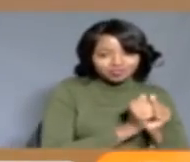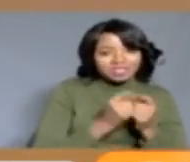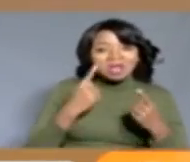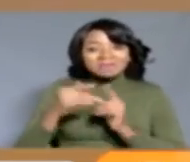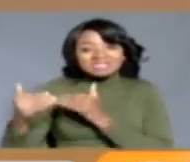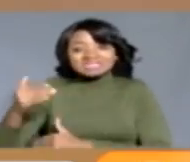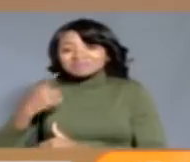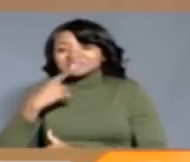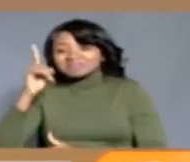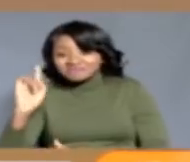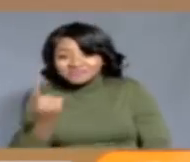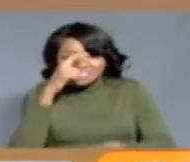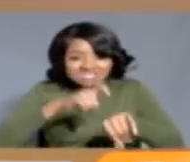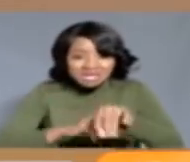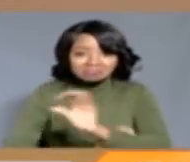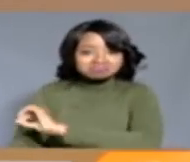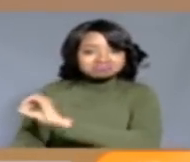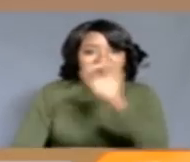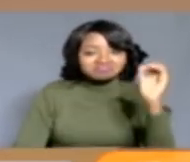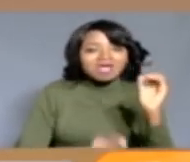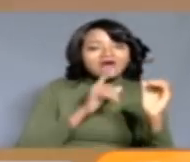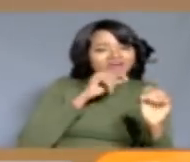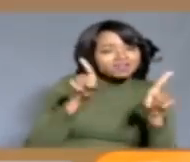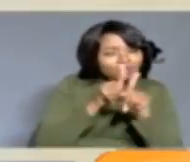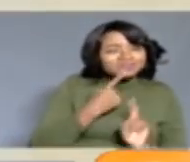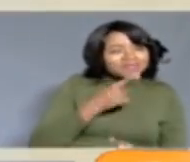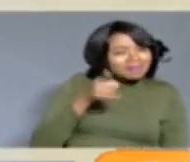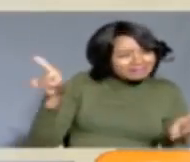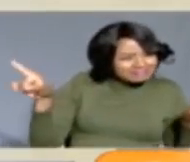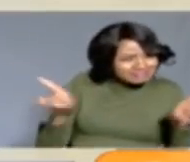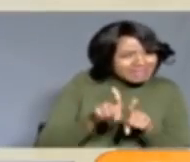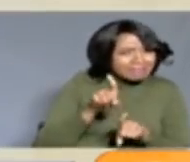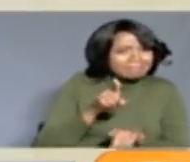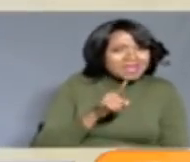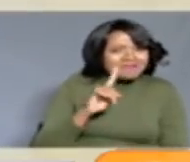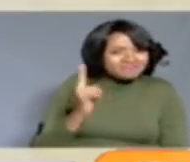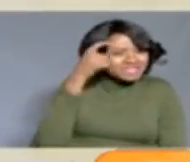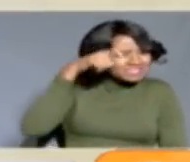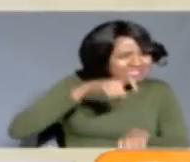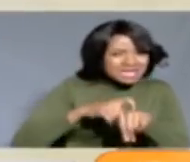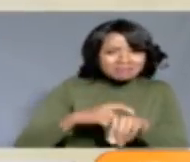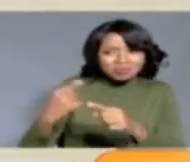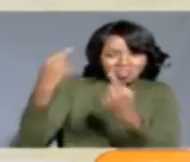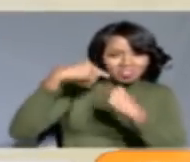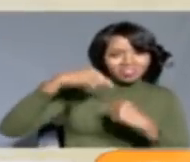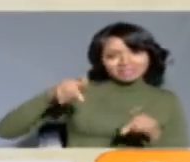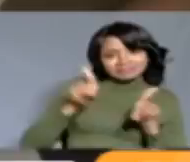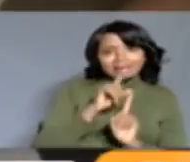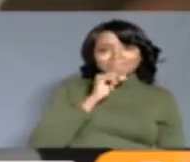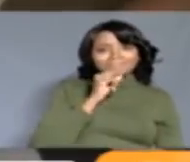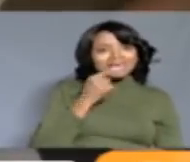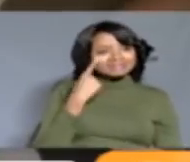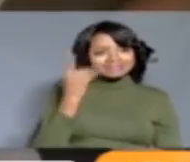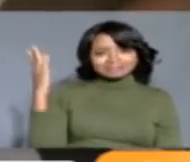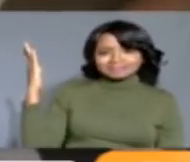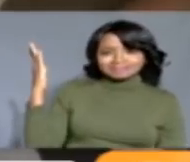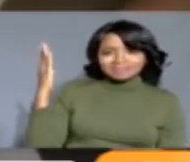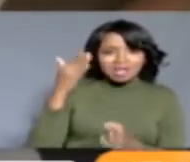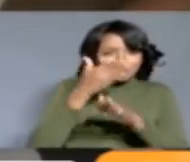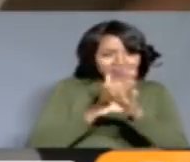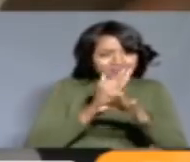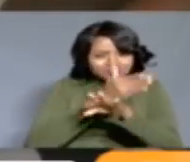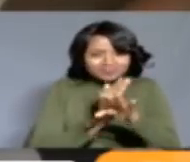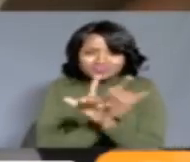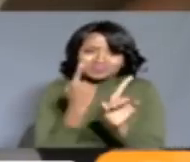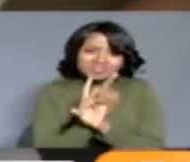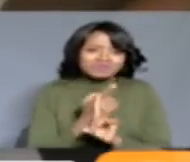time she has been assaulted by her mother. The father also says that she has also assaulted him on occasion and showed us multiple scars. He has